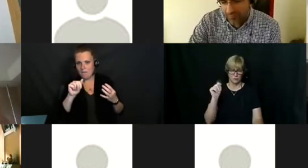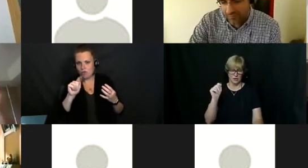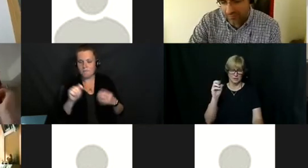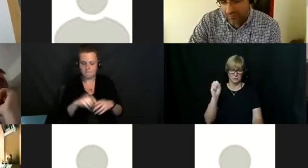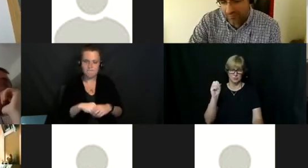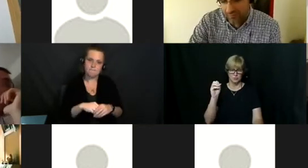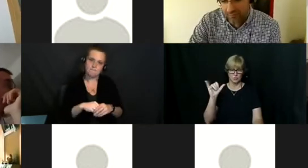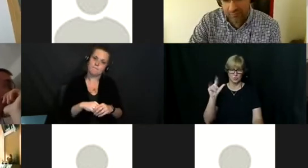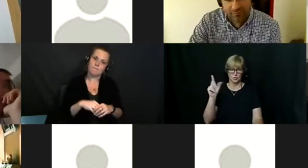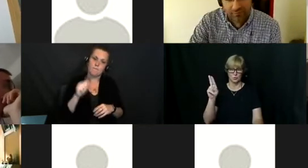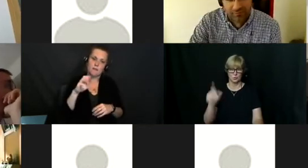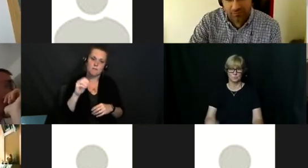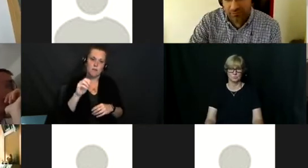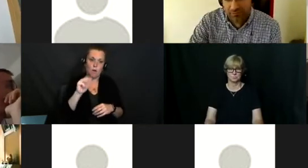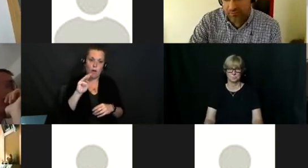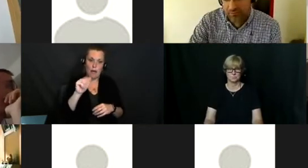wanna go ahead.